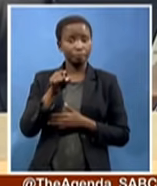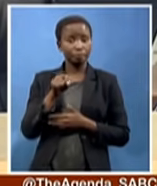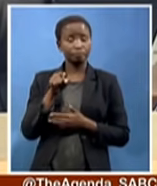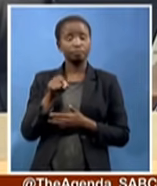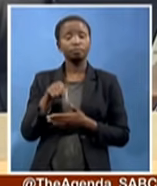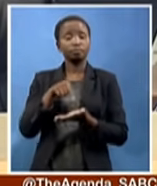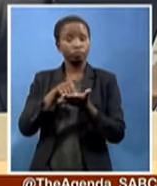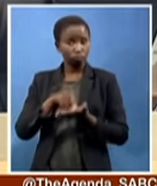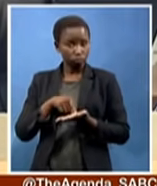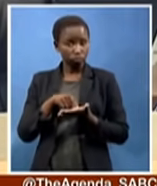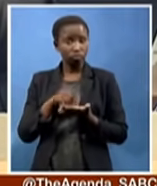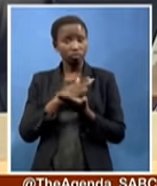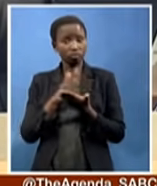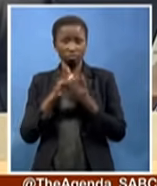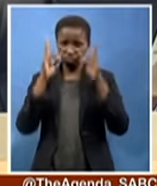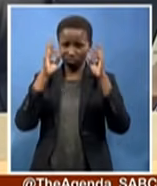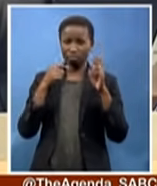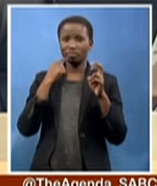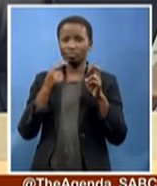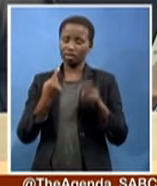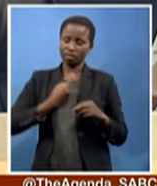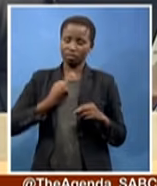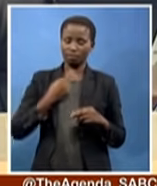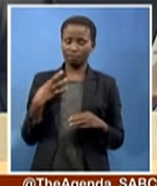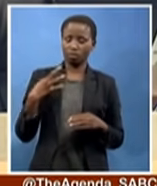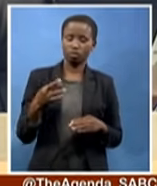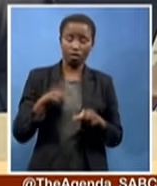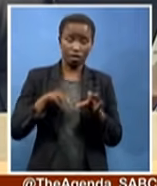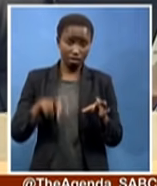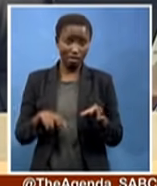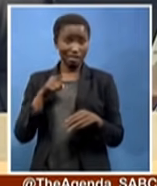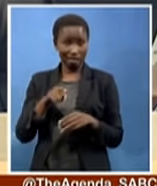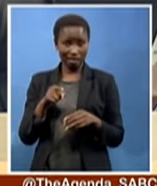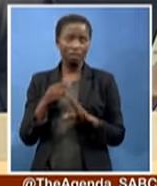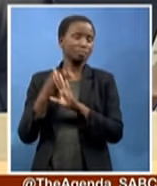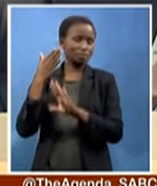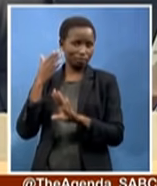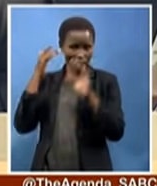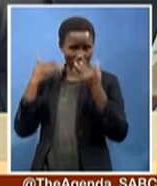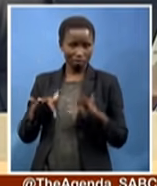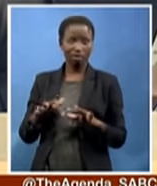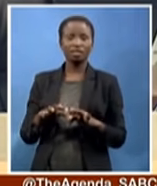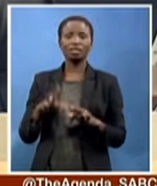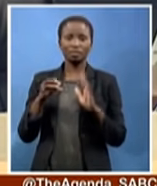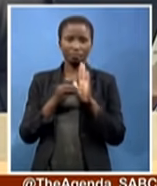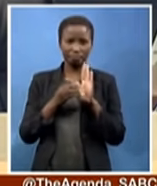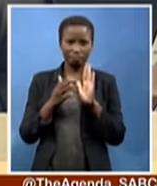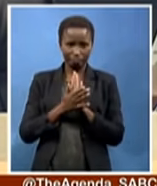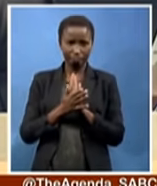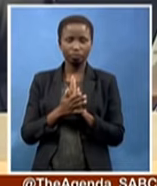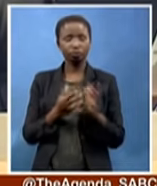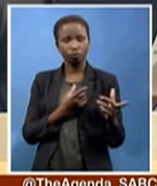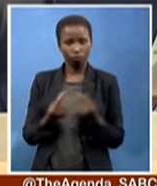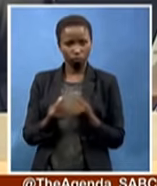provision, have in the past been the subject of much contestation within the organization.